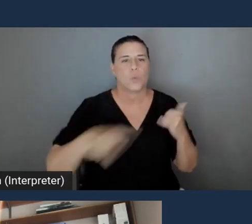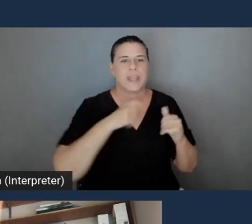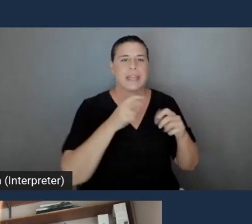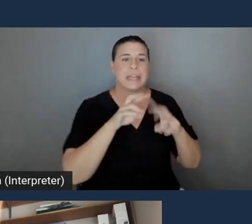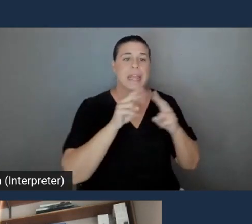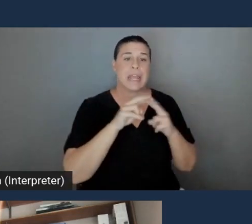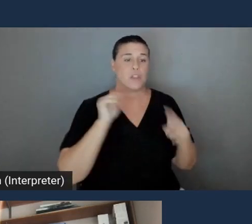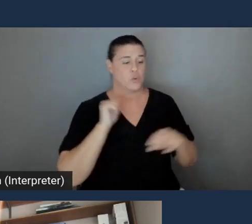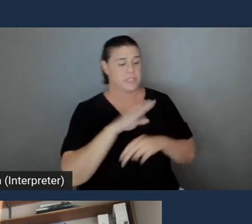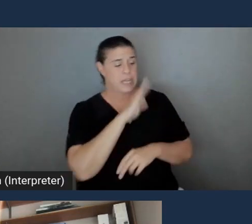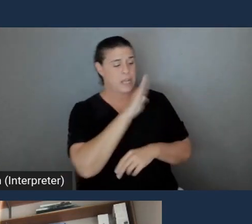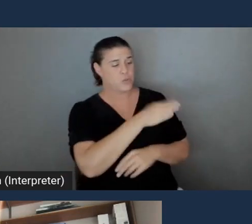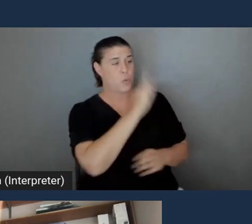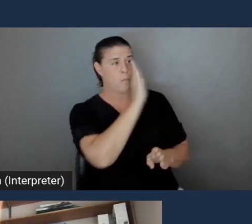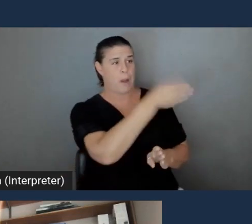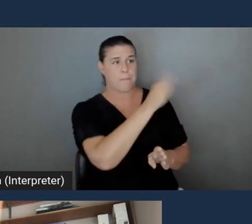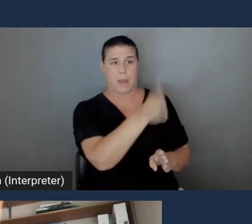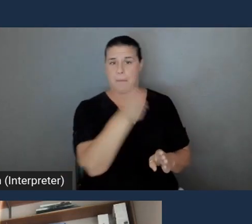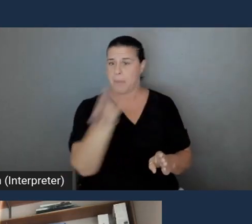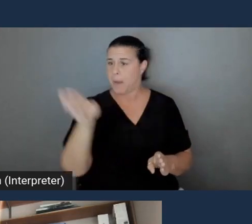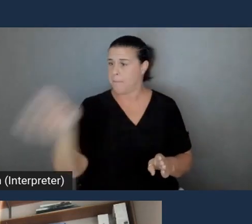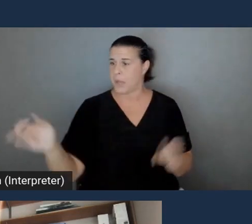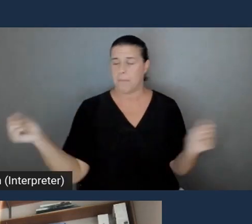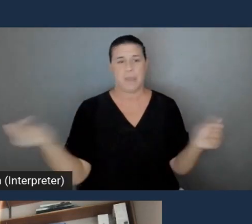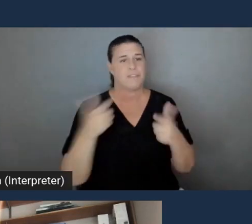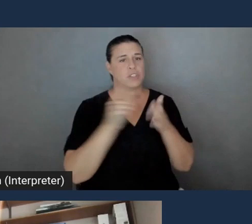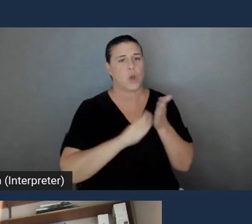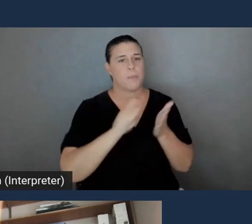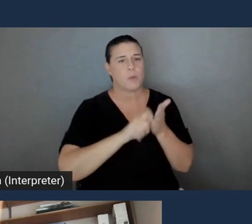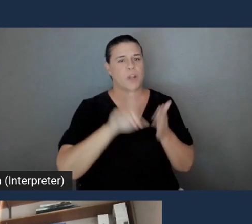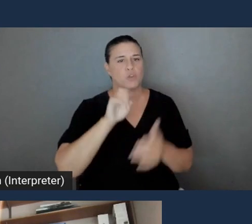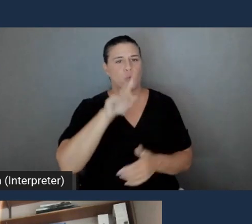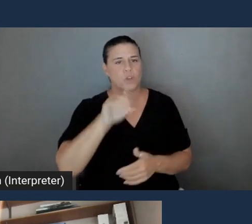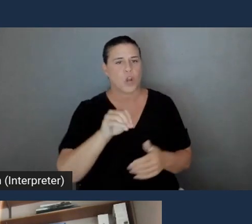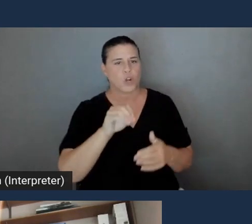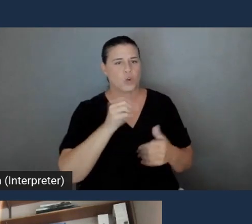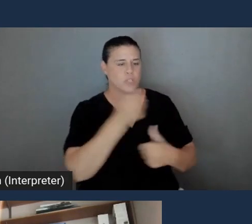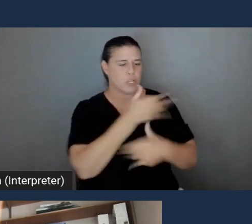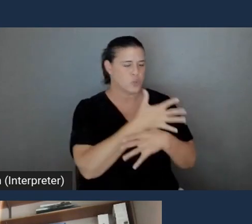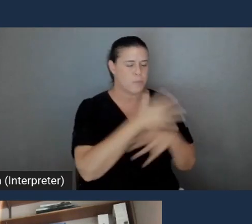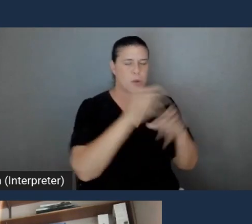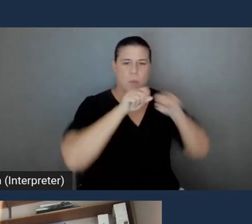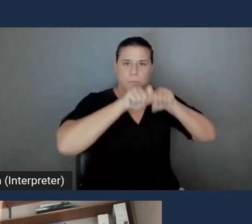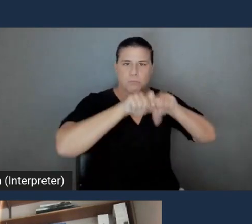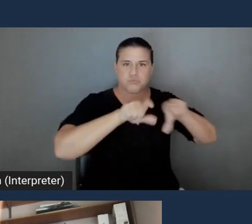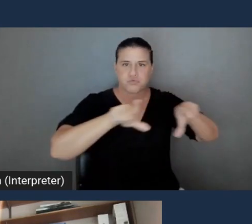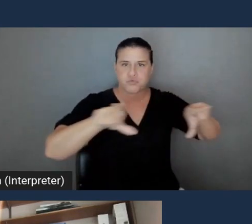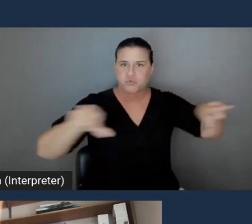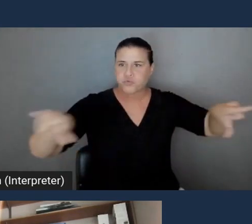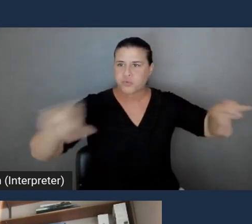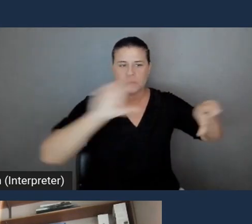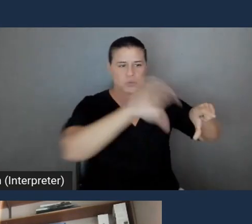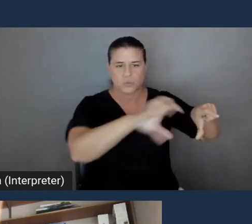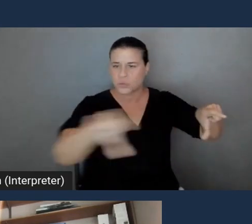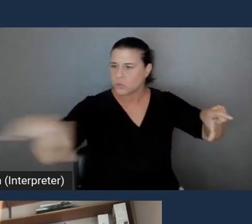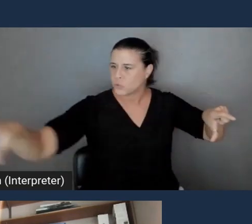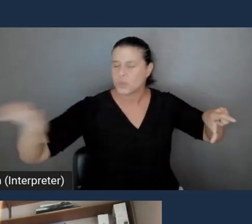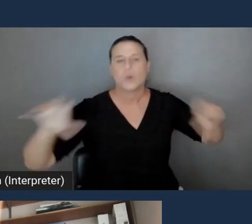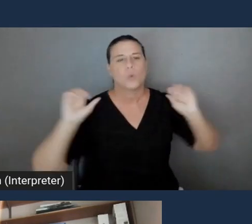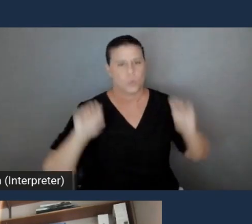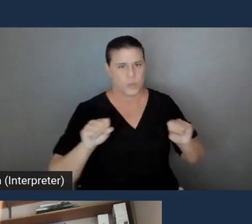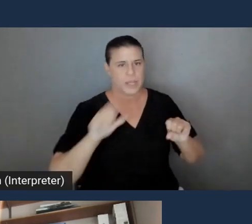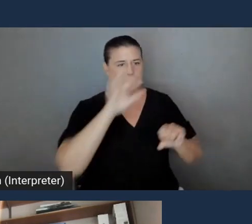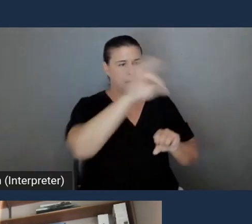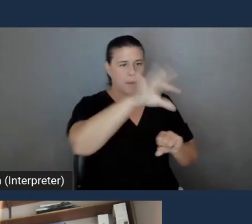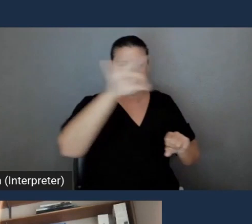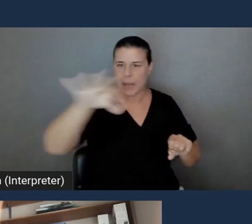that data to multiple buckets if it's all being written to Darko's bucket in Germany, and we want to spread that data out to multiple regions. We can